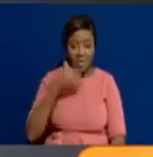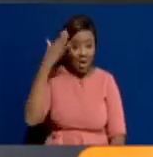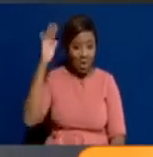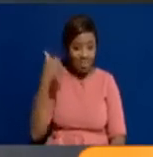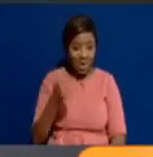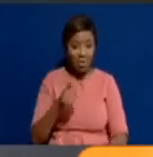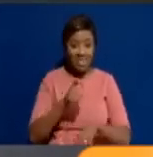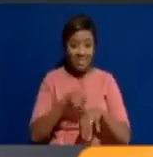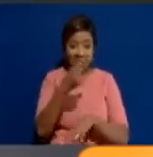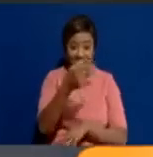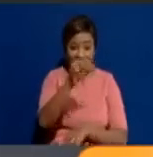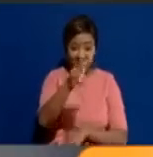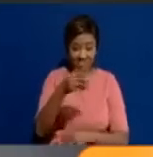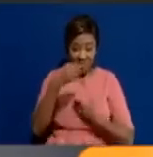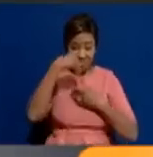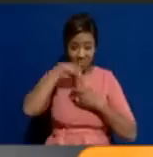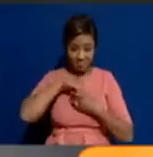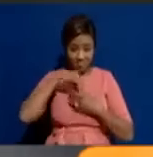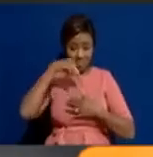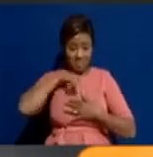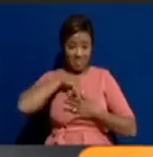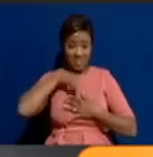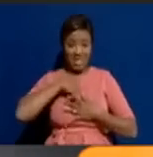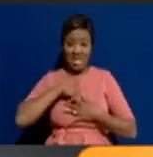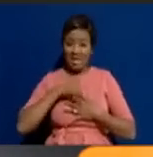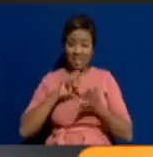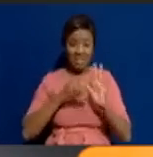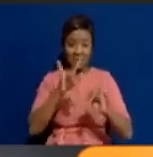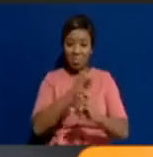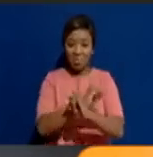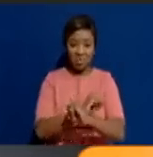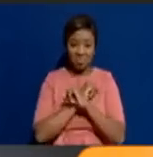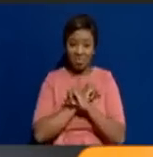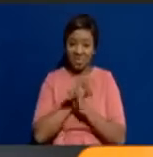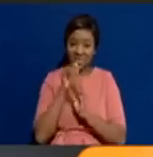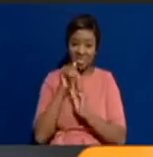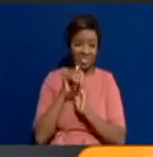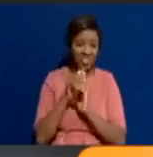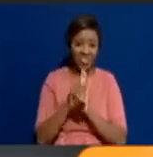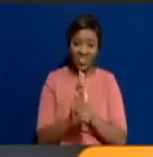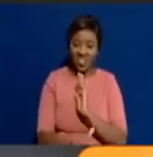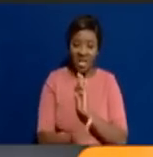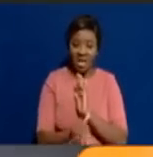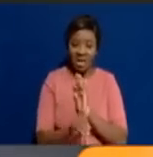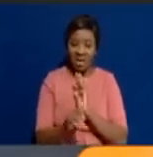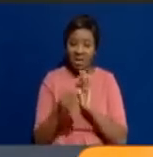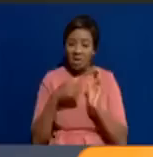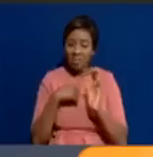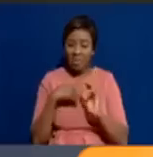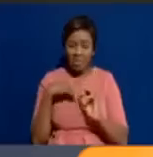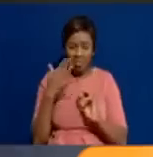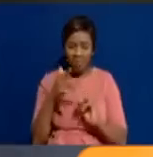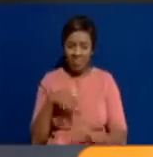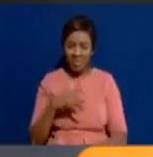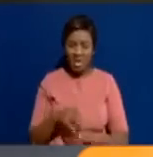your immunity is compromised. It's 100% compromised. And one thing I pride myself in is